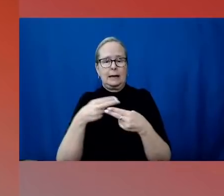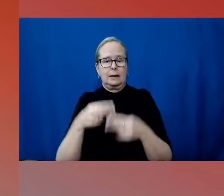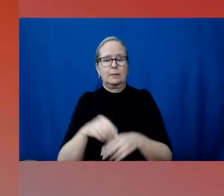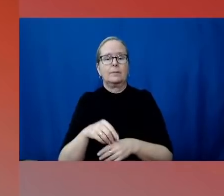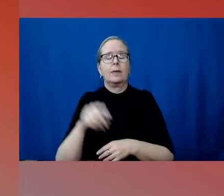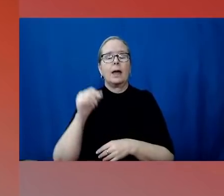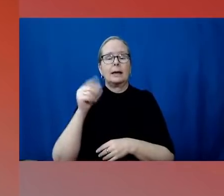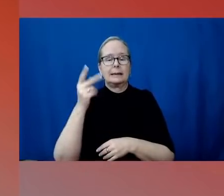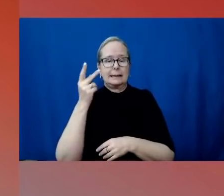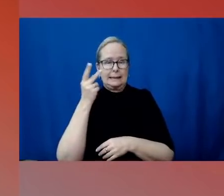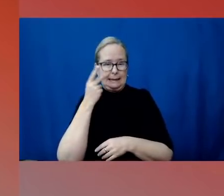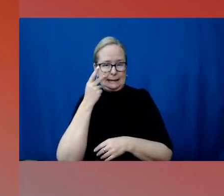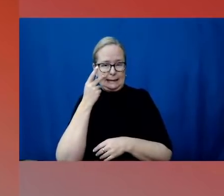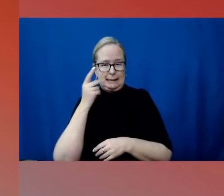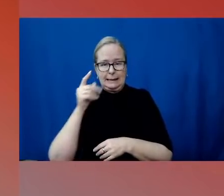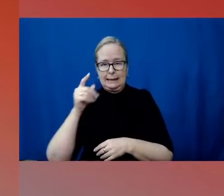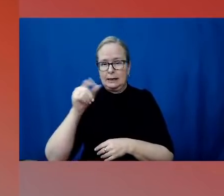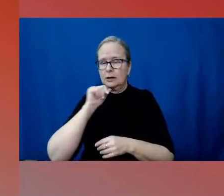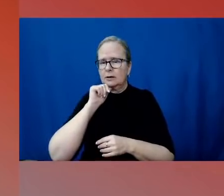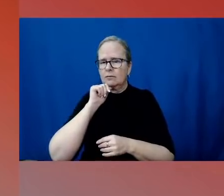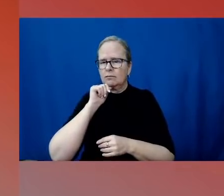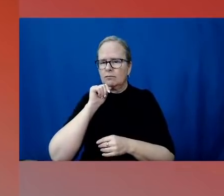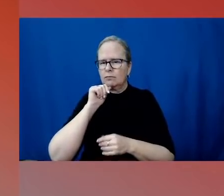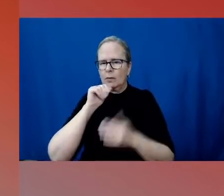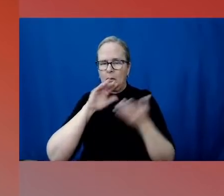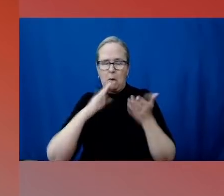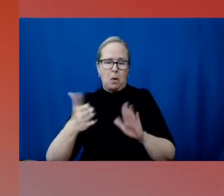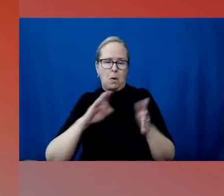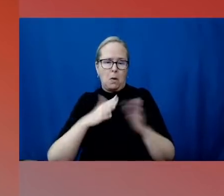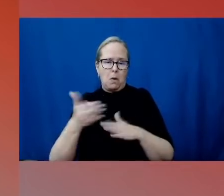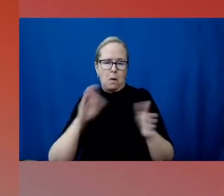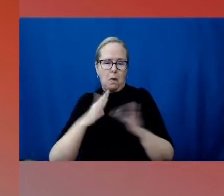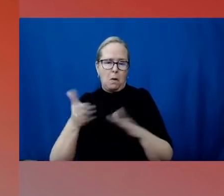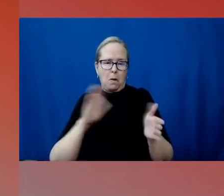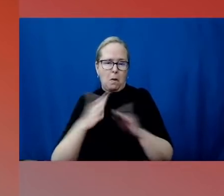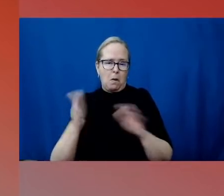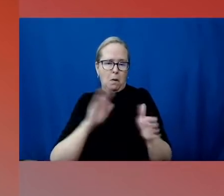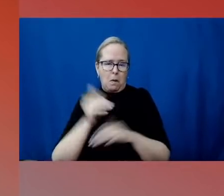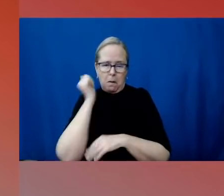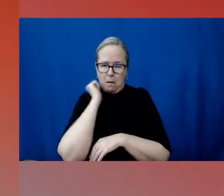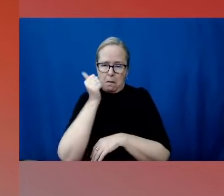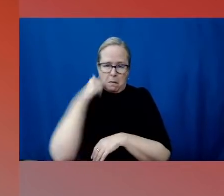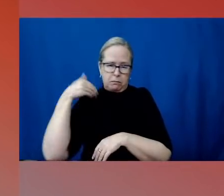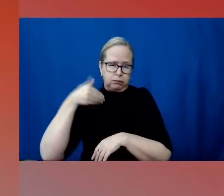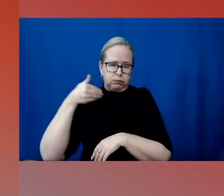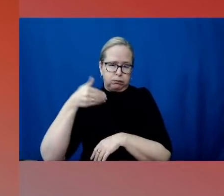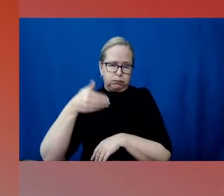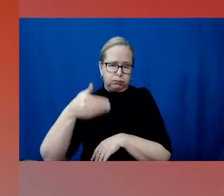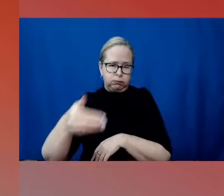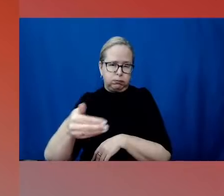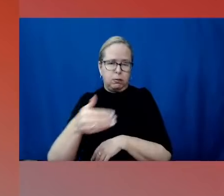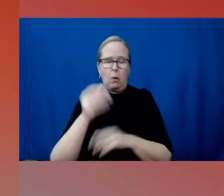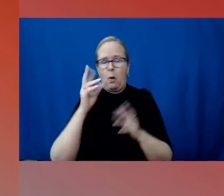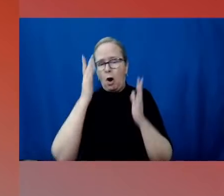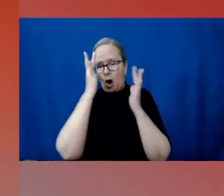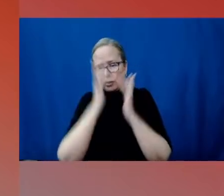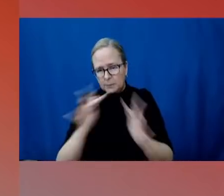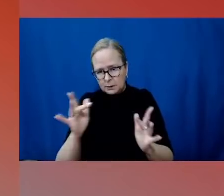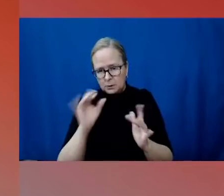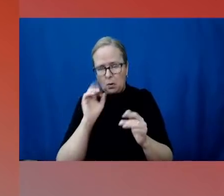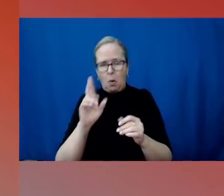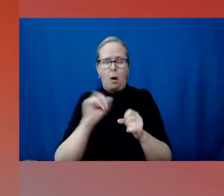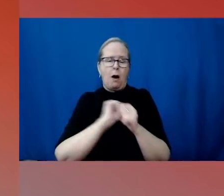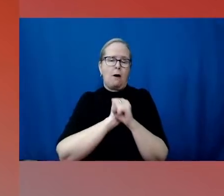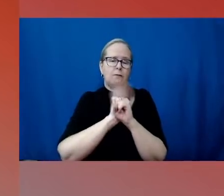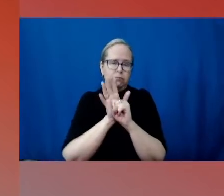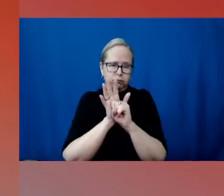And they also have, they don't have mountains of deaths. They don't have mountains of hospitalizations, don't have mountains of